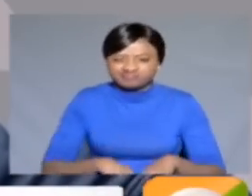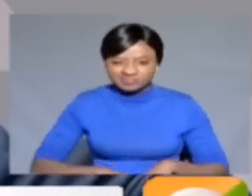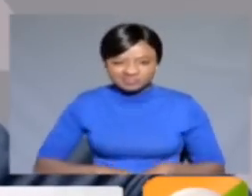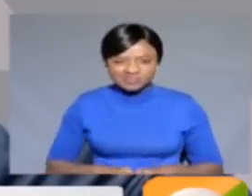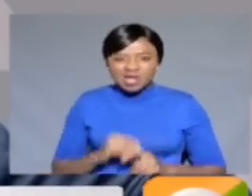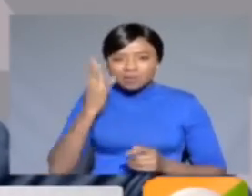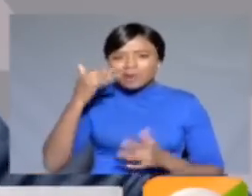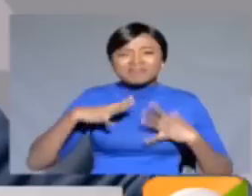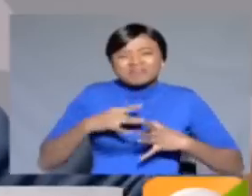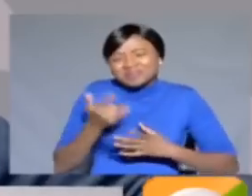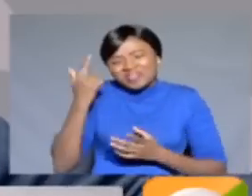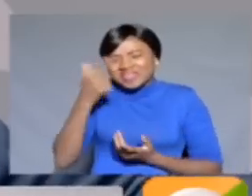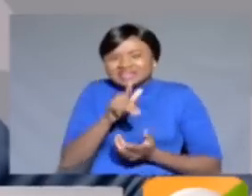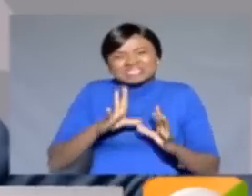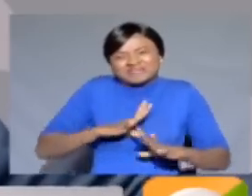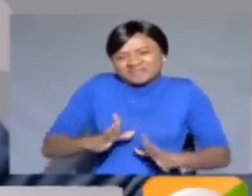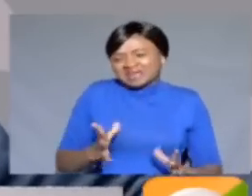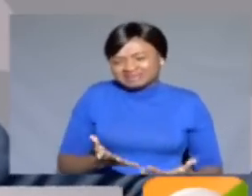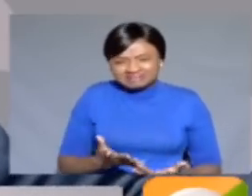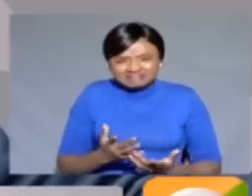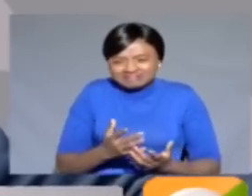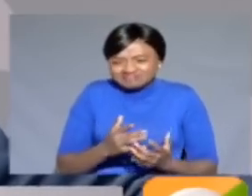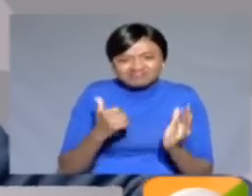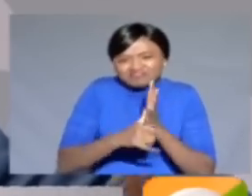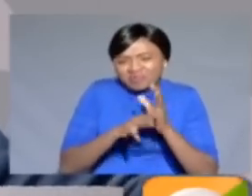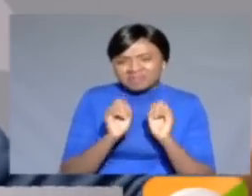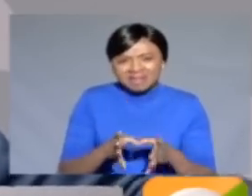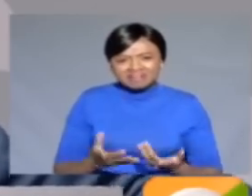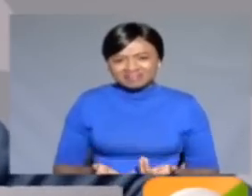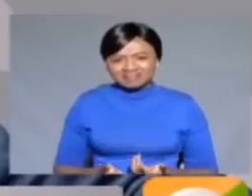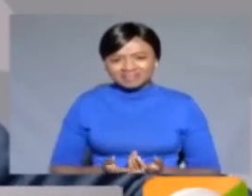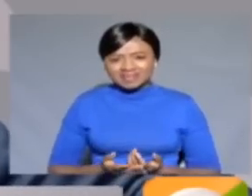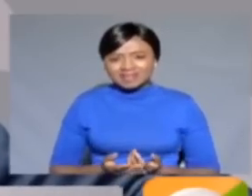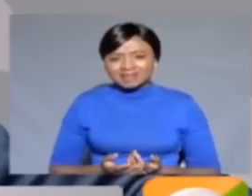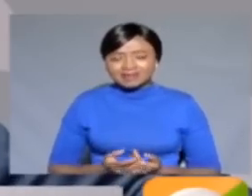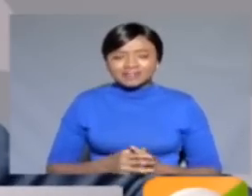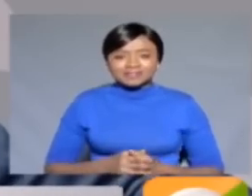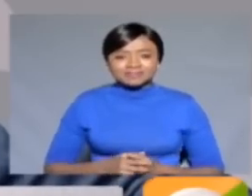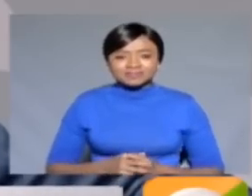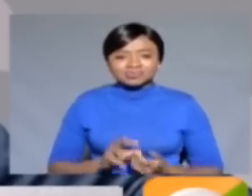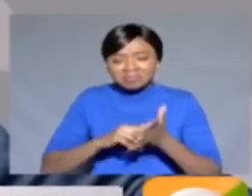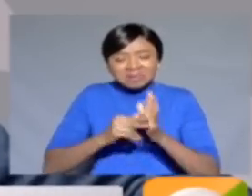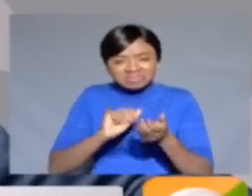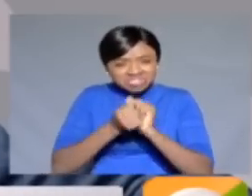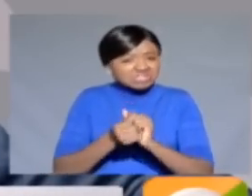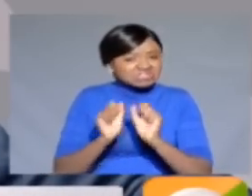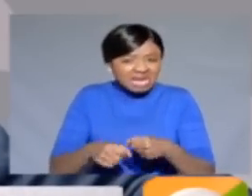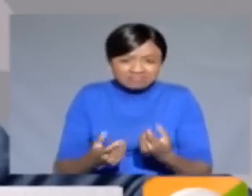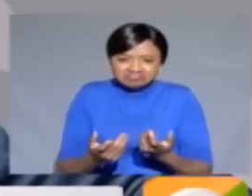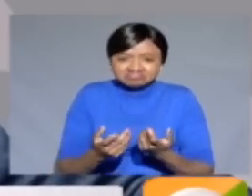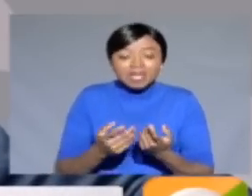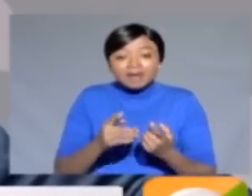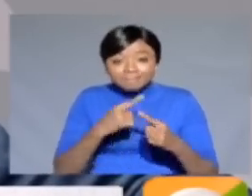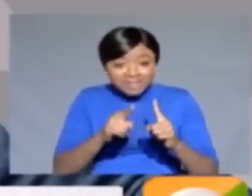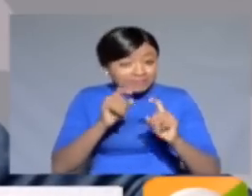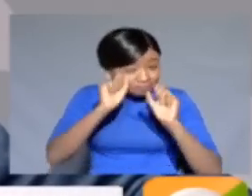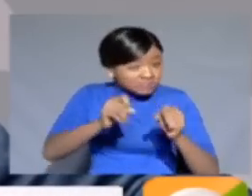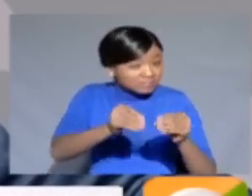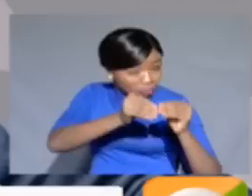that's a bit strange. But for me, it was, you know, you got cancer, you got cancer. You know, you can't undo it. And he says, it's a curative program, but it'll be